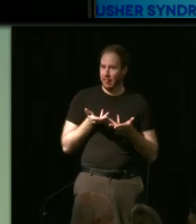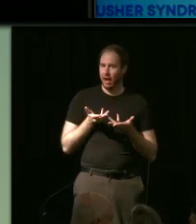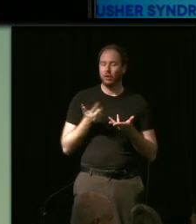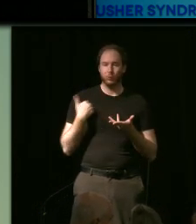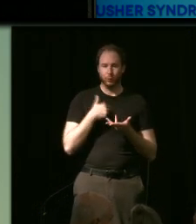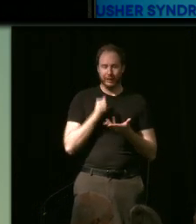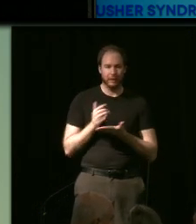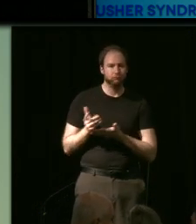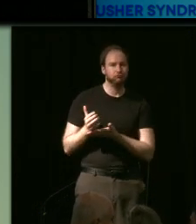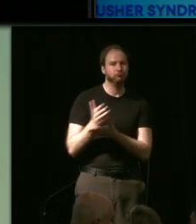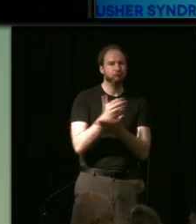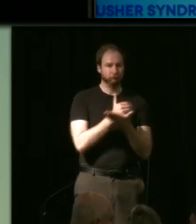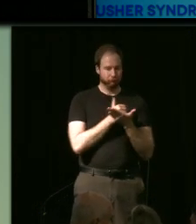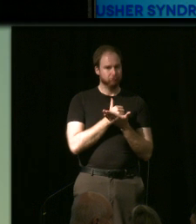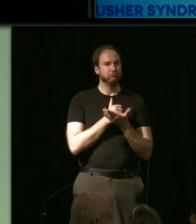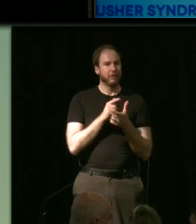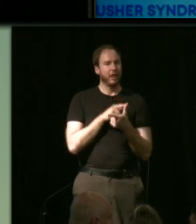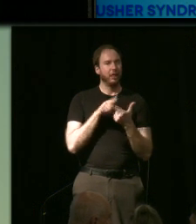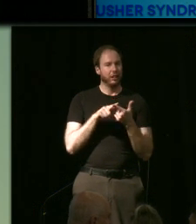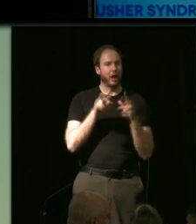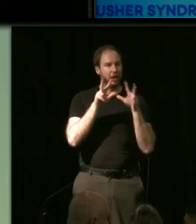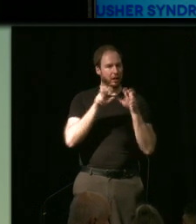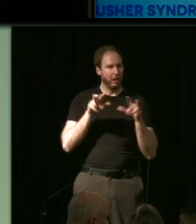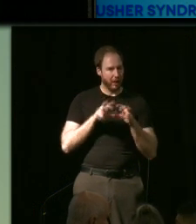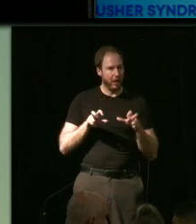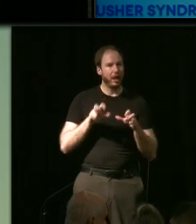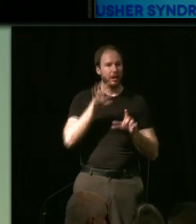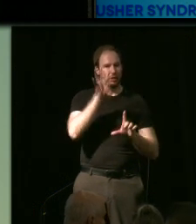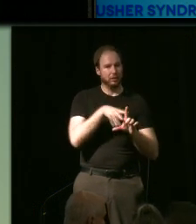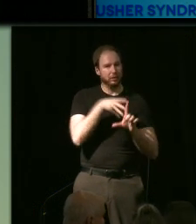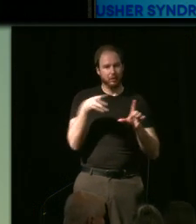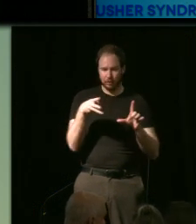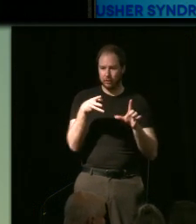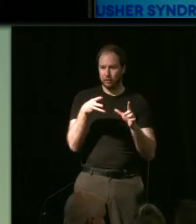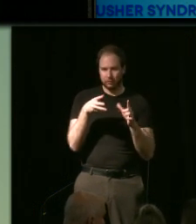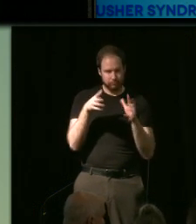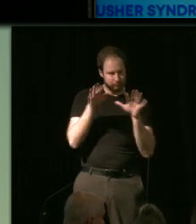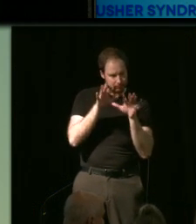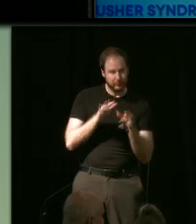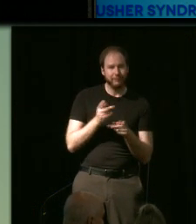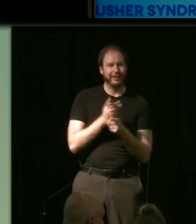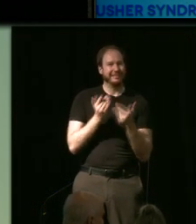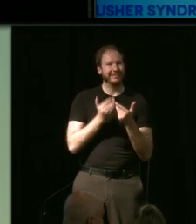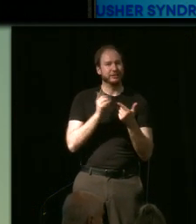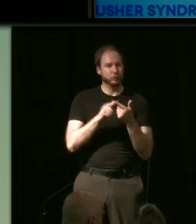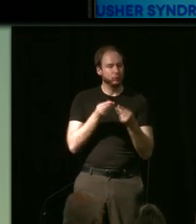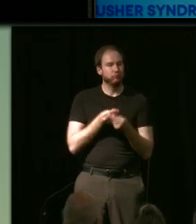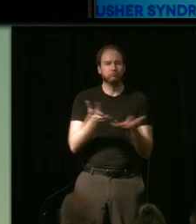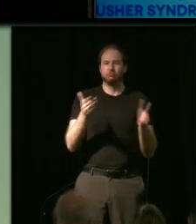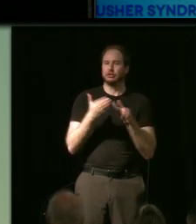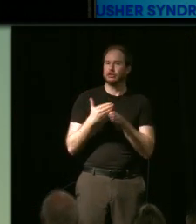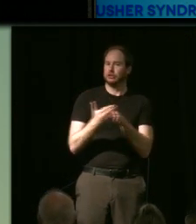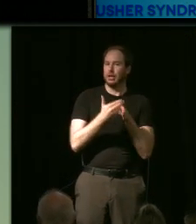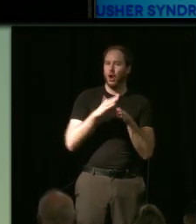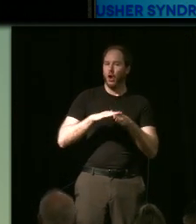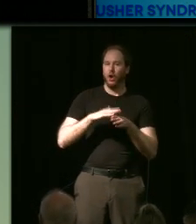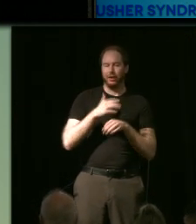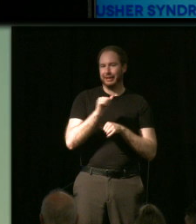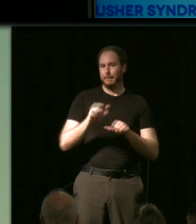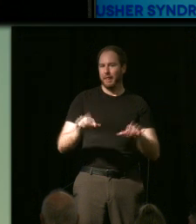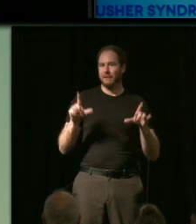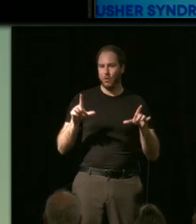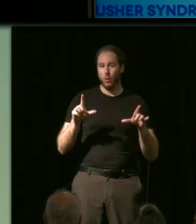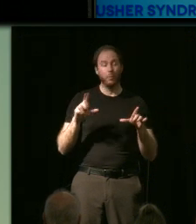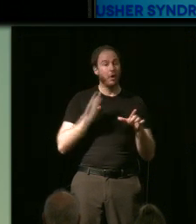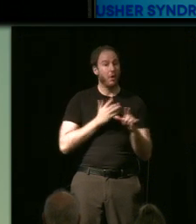really quantitative research grade way and make it available on an open science platform. So essentially, our